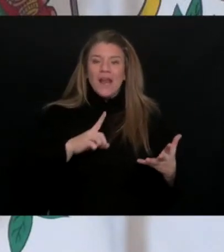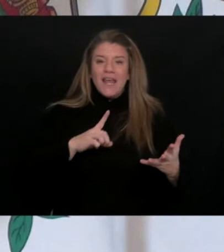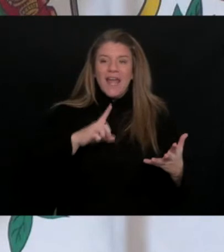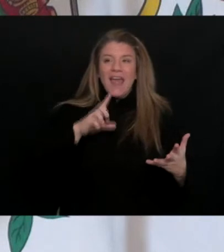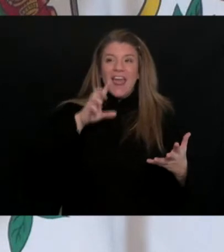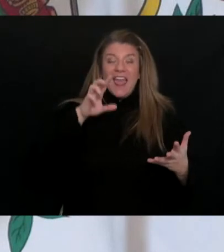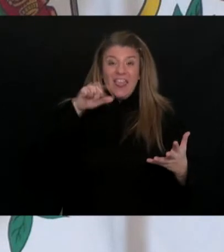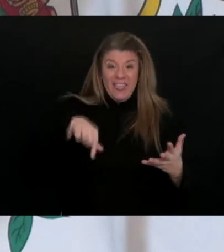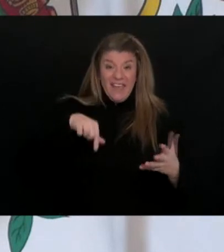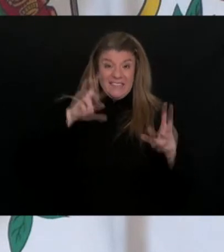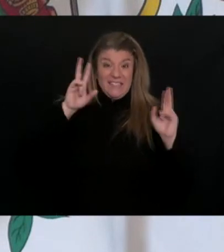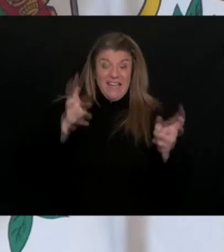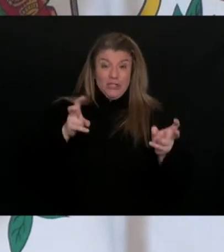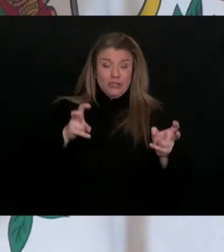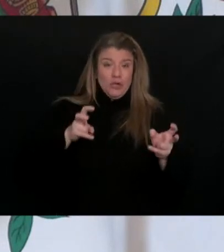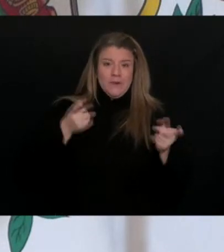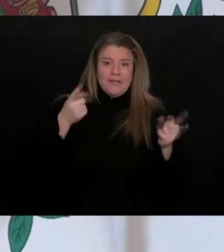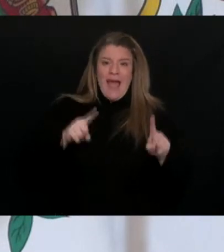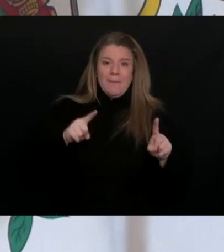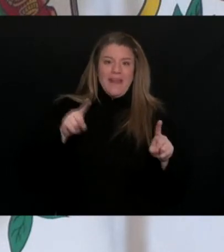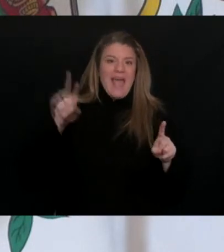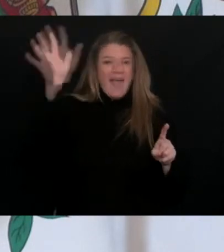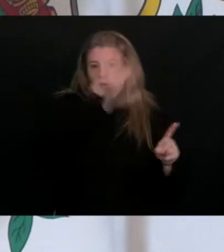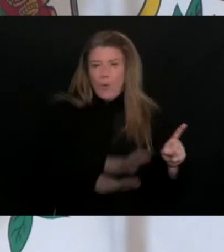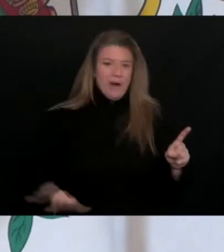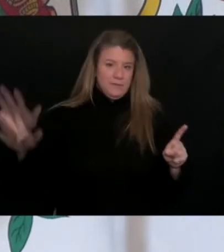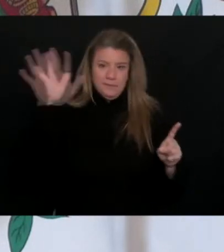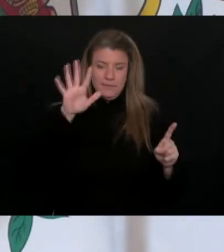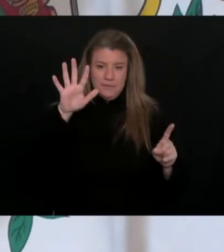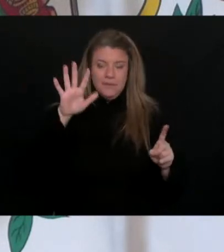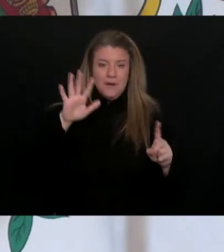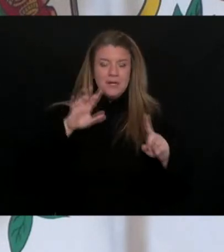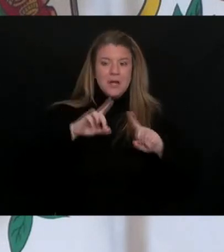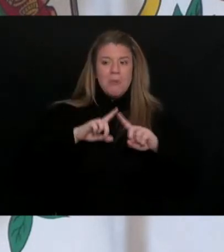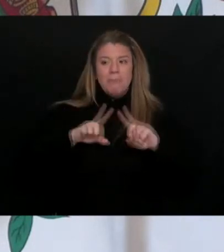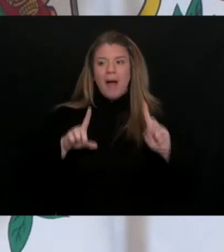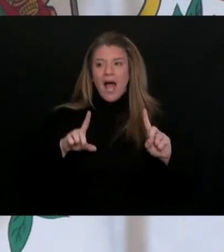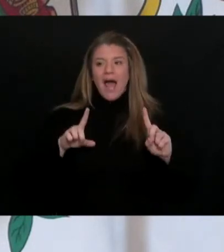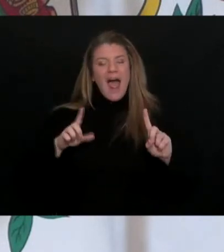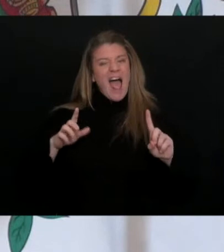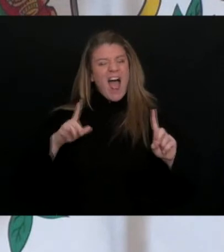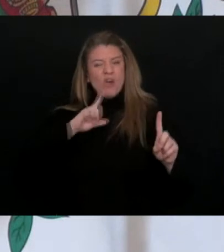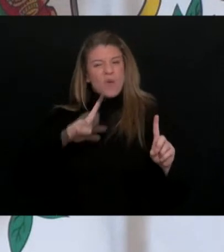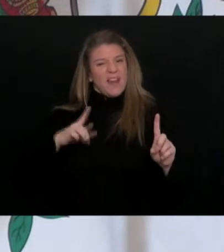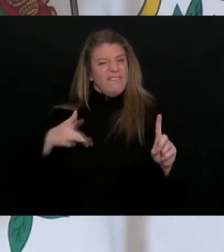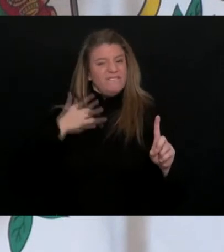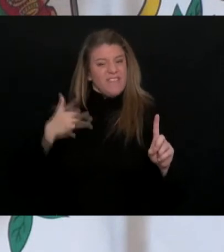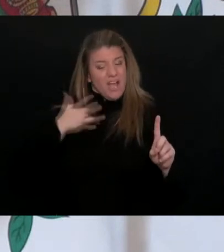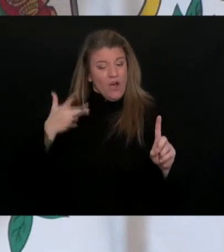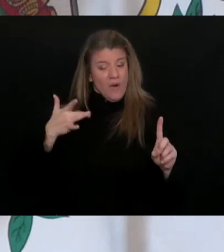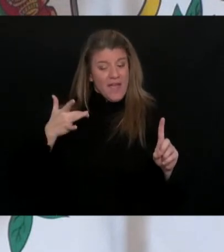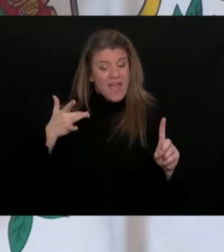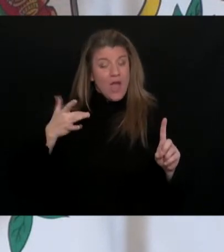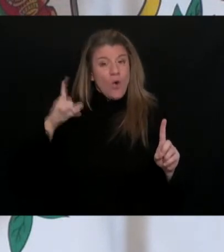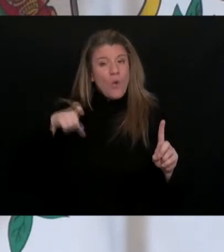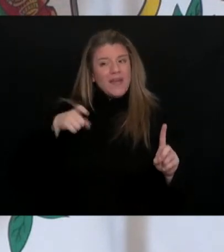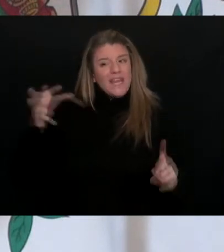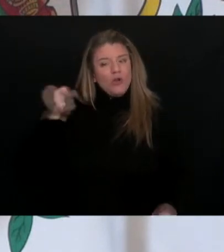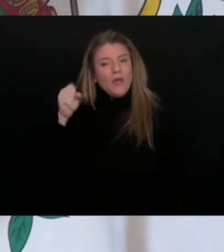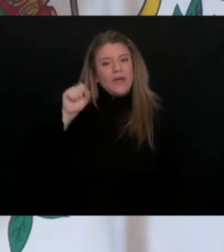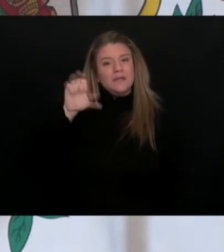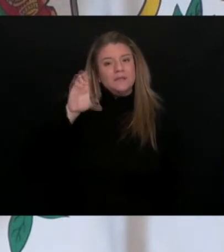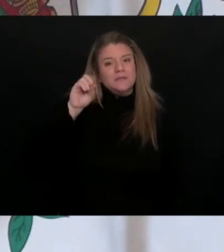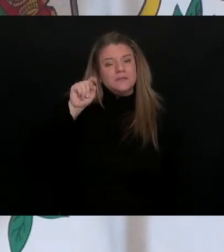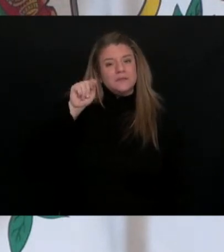problem, is it not? And but Charles, there's I think really and truly, if we could get Scott Adkins to come on,